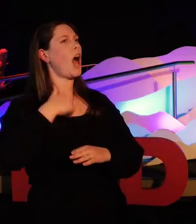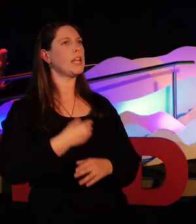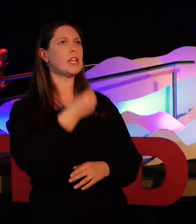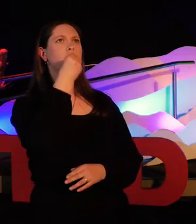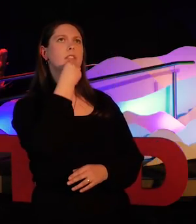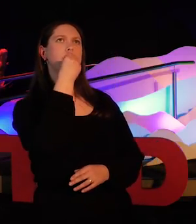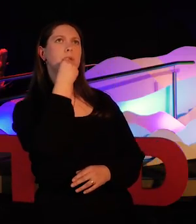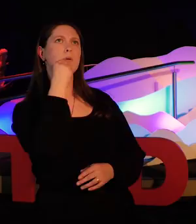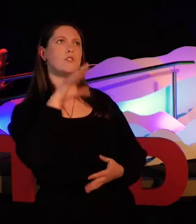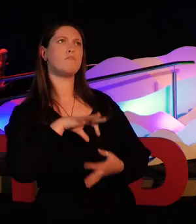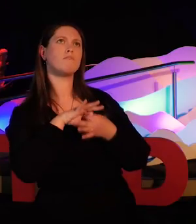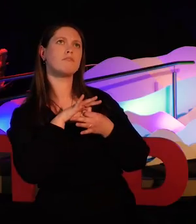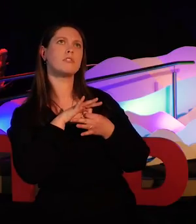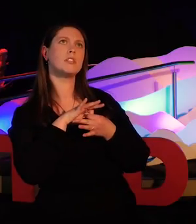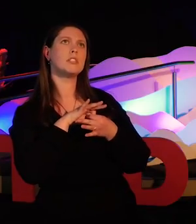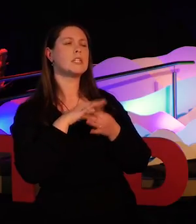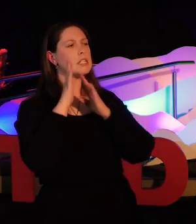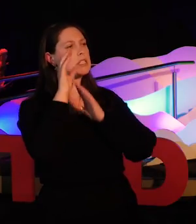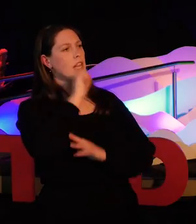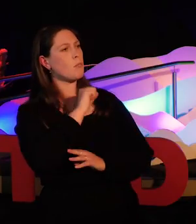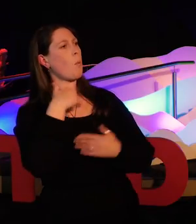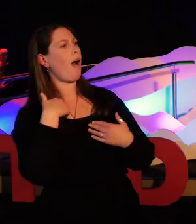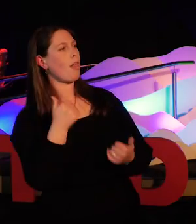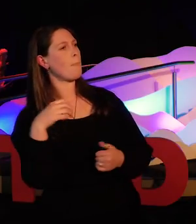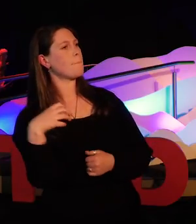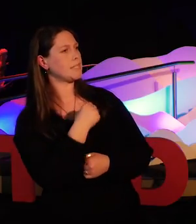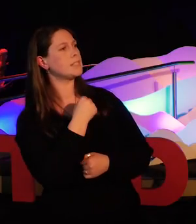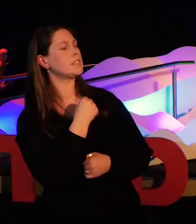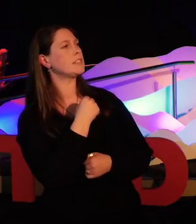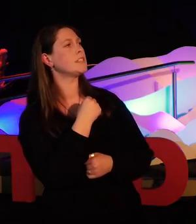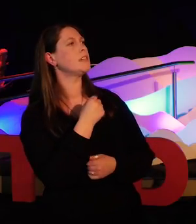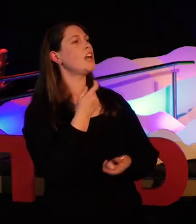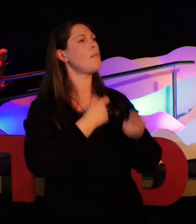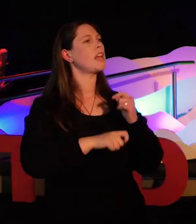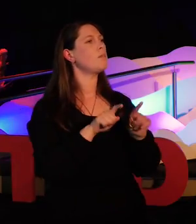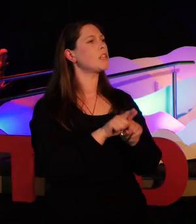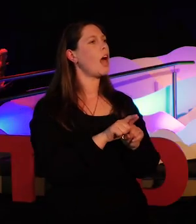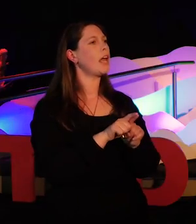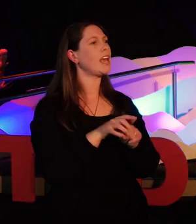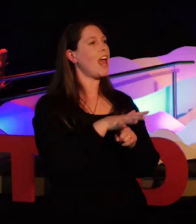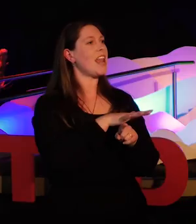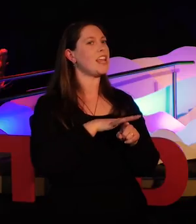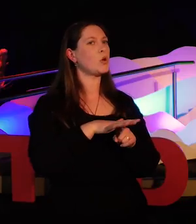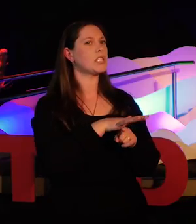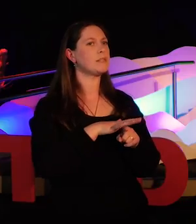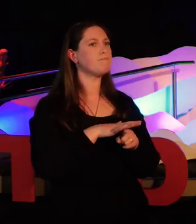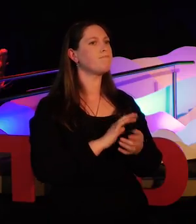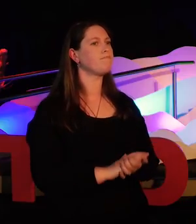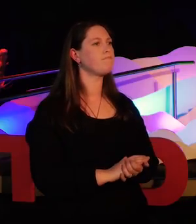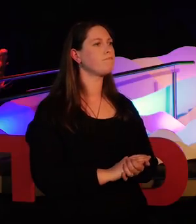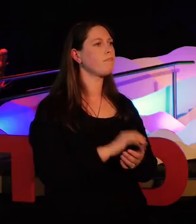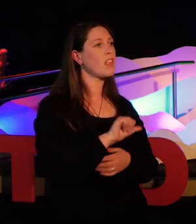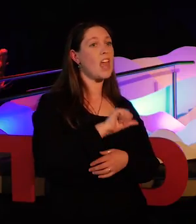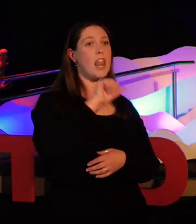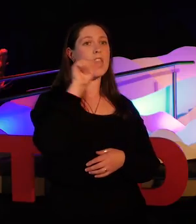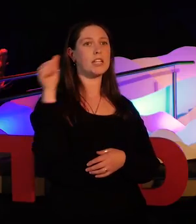need nutrition, my sleep's got to work. And they start to turn this into an ecosystem. The next two